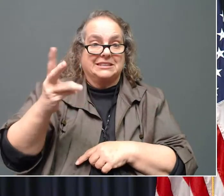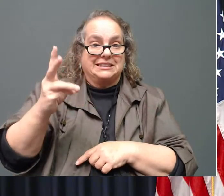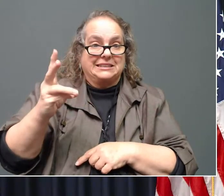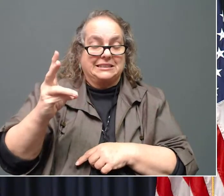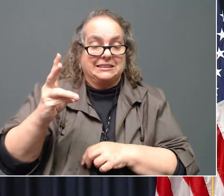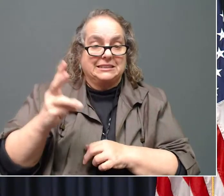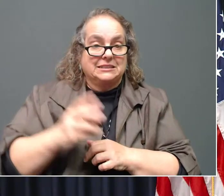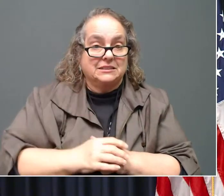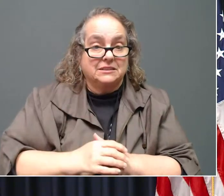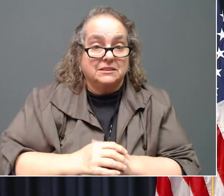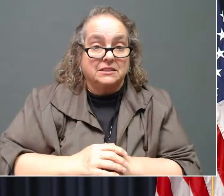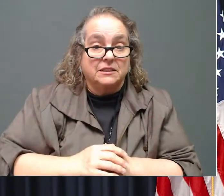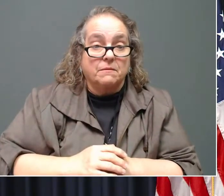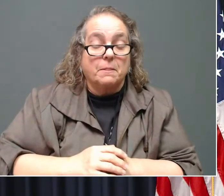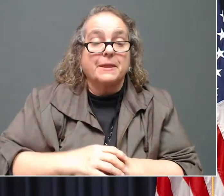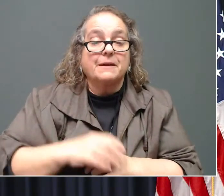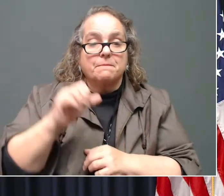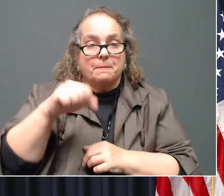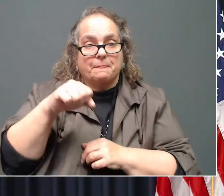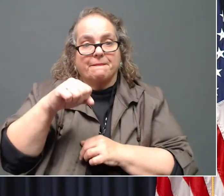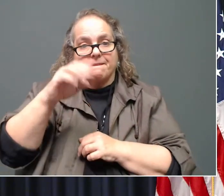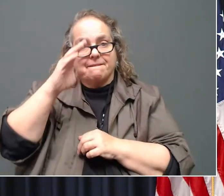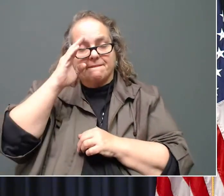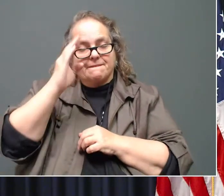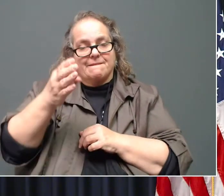Shamaria. Yes, hello.